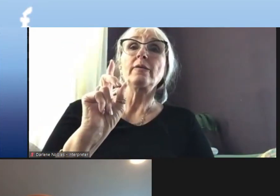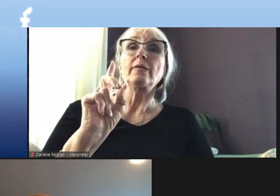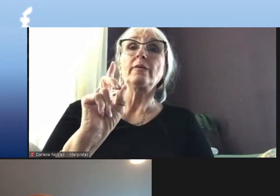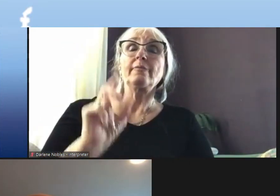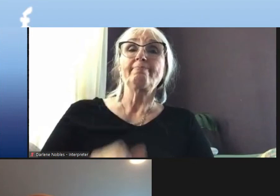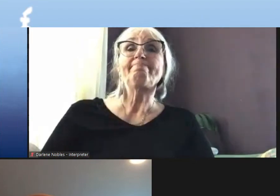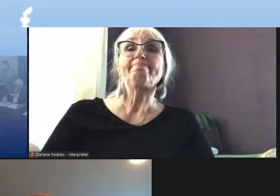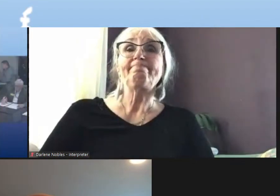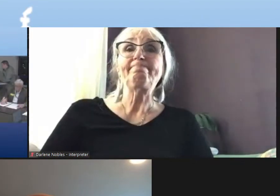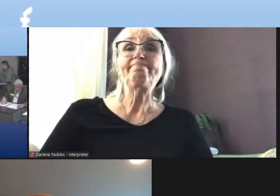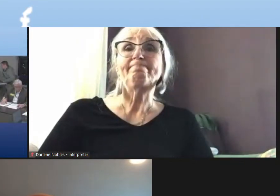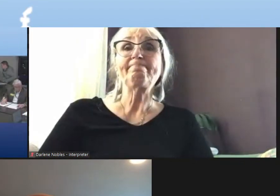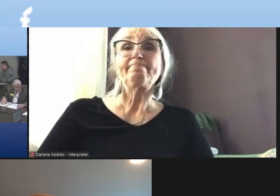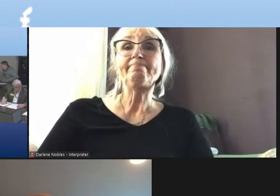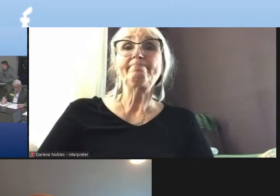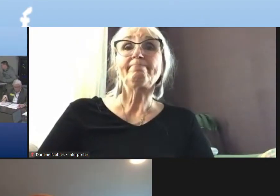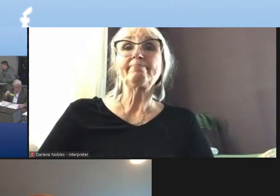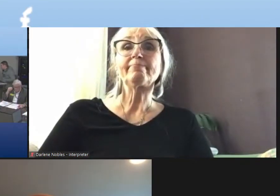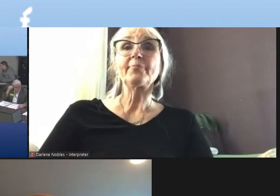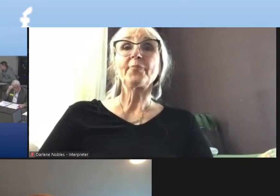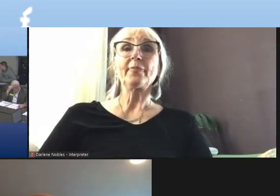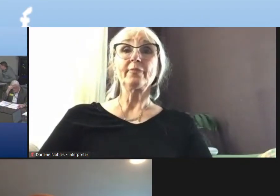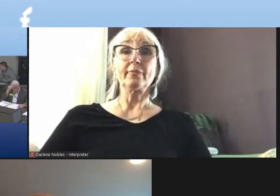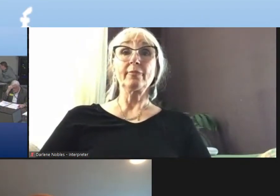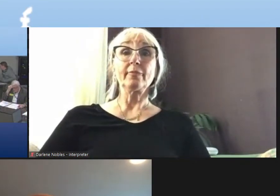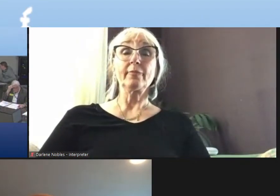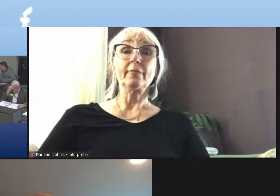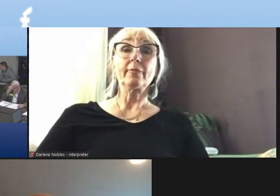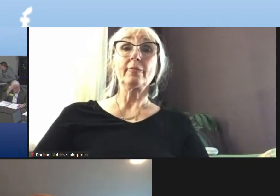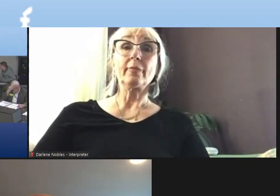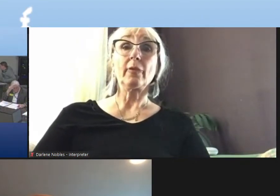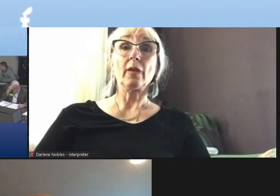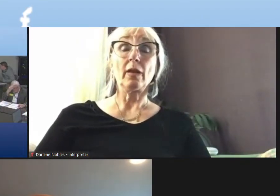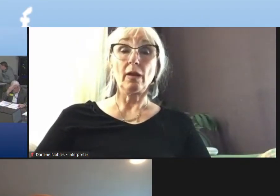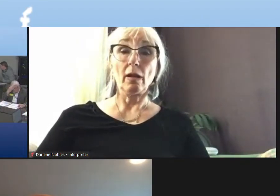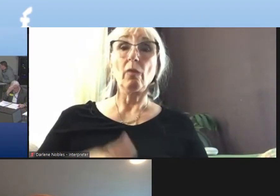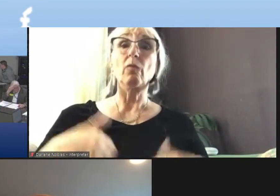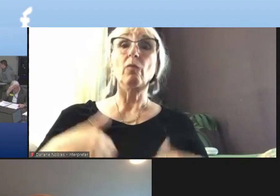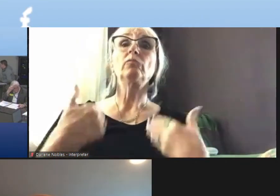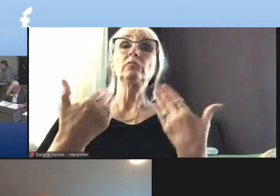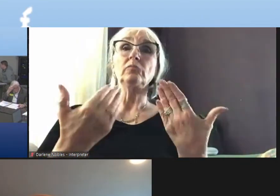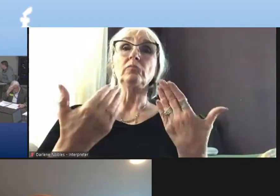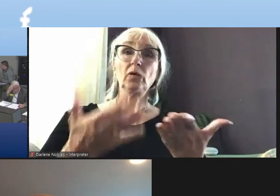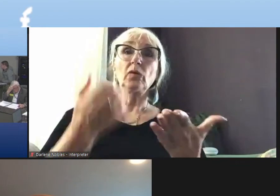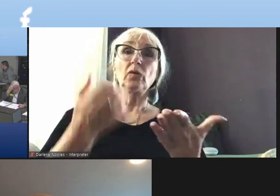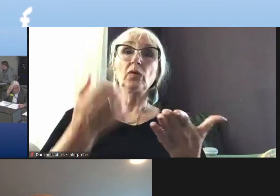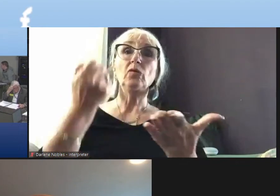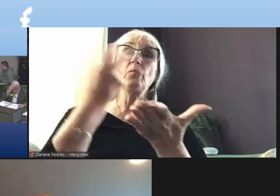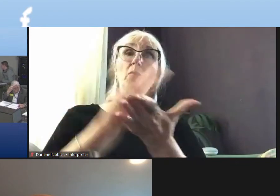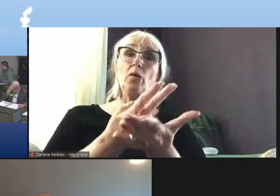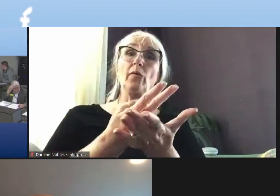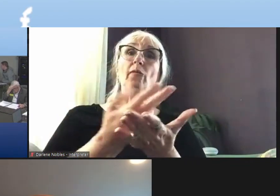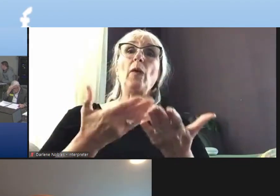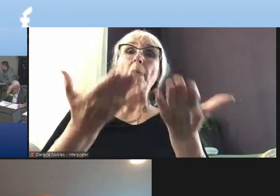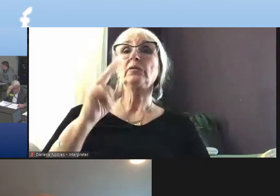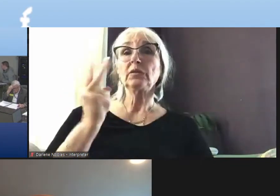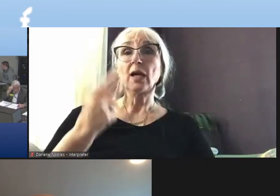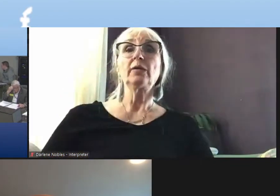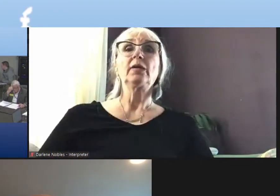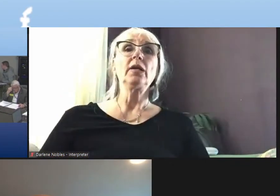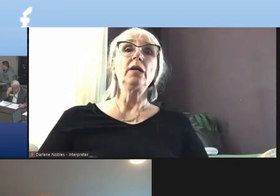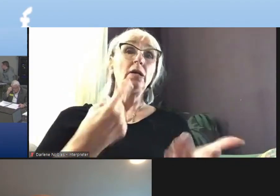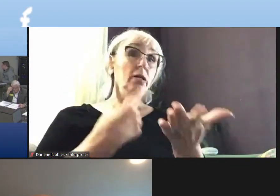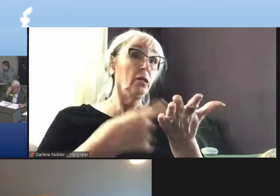so. All right, what's the pleasure of the court? Move to approve the recommendation. Second. Motion made and second. Any